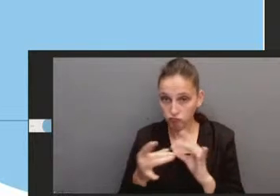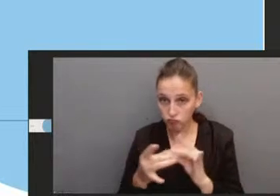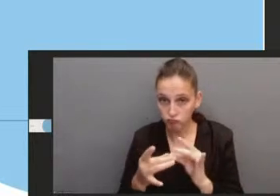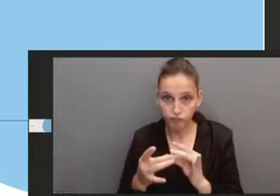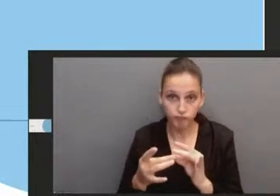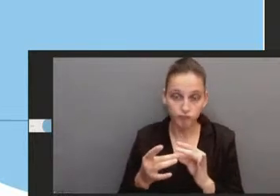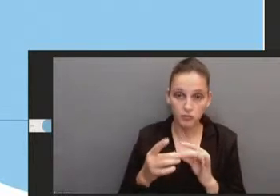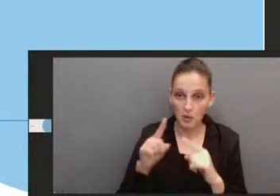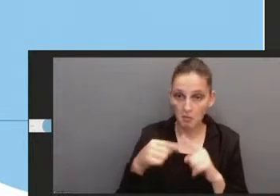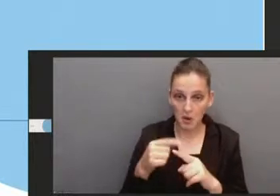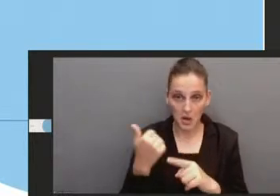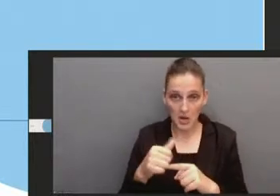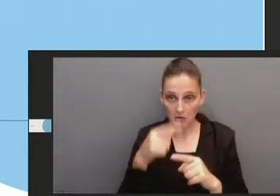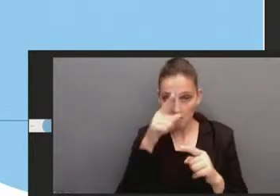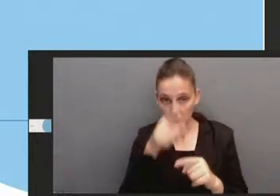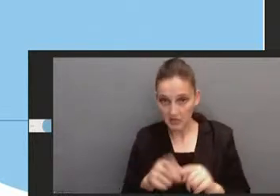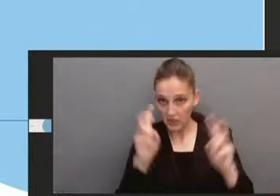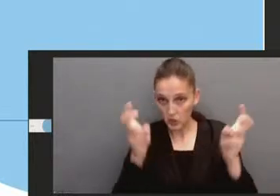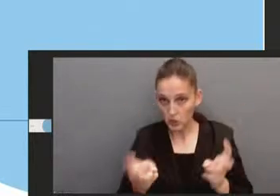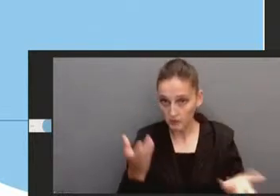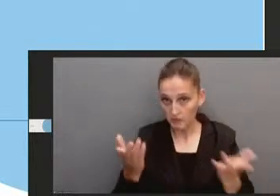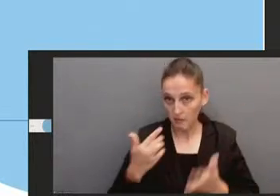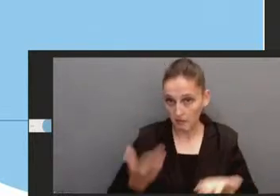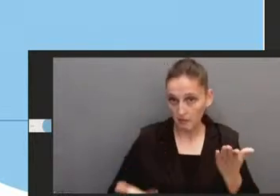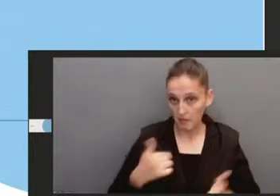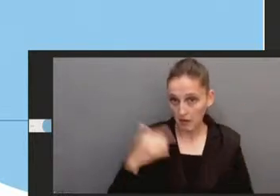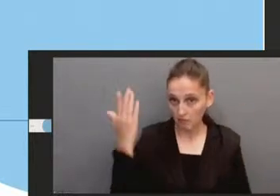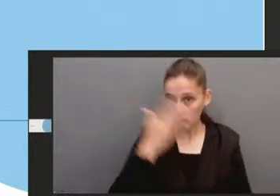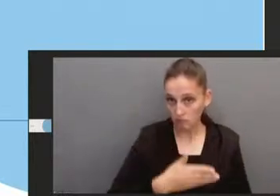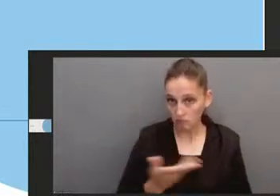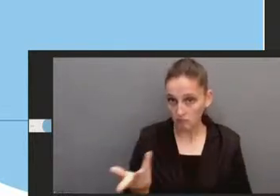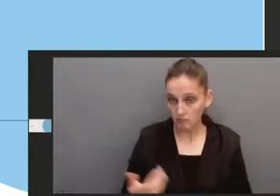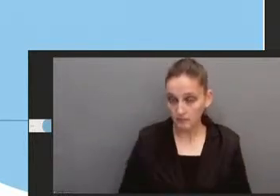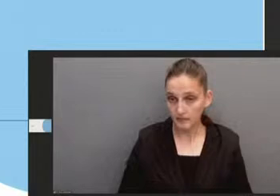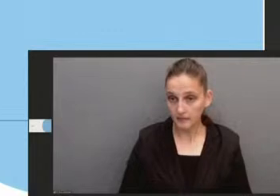any issues that I may have missed.